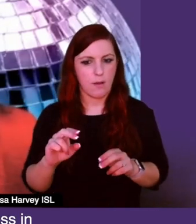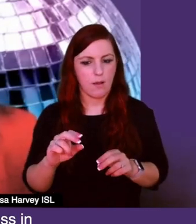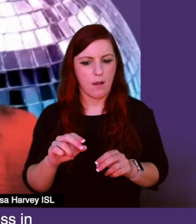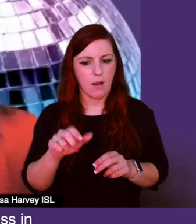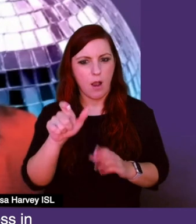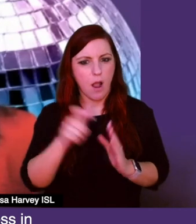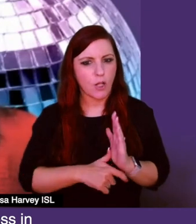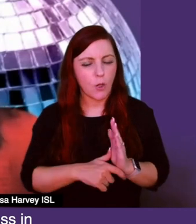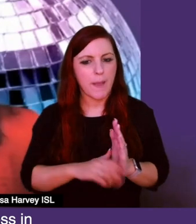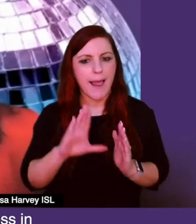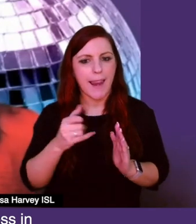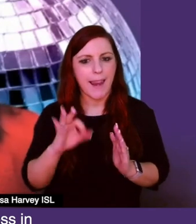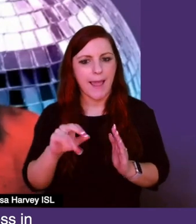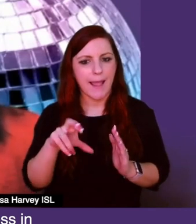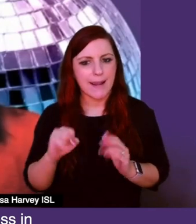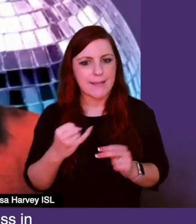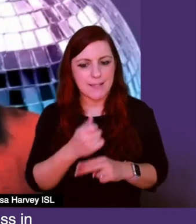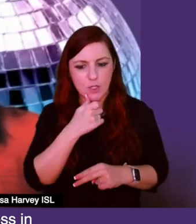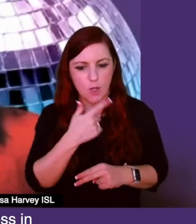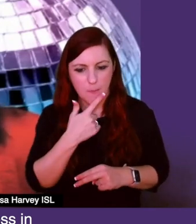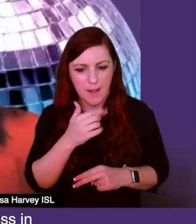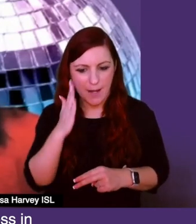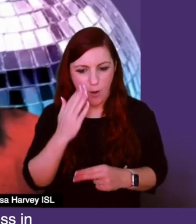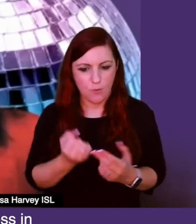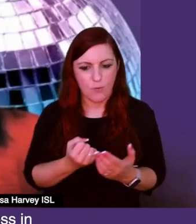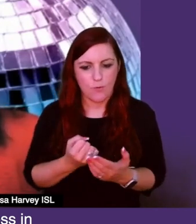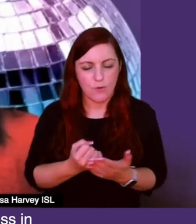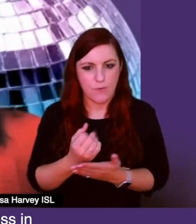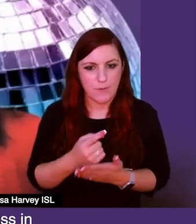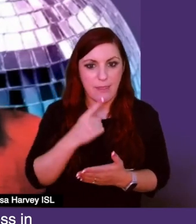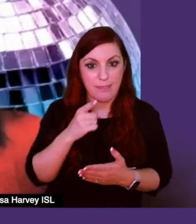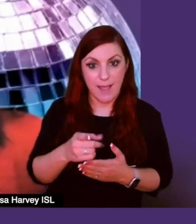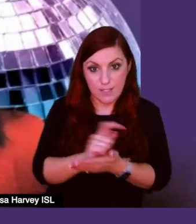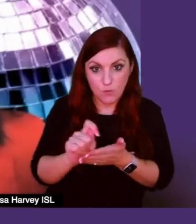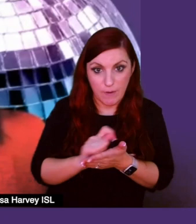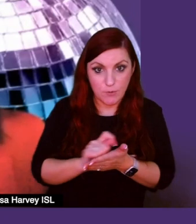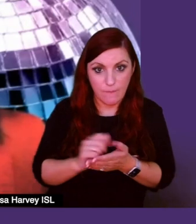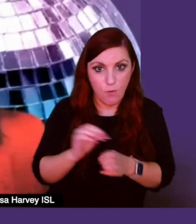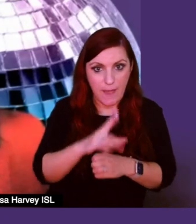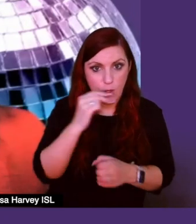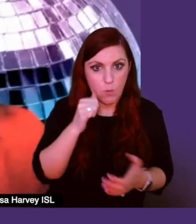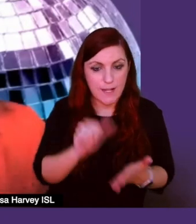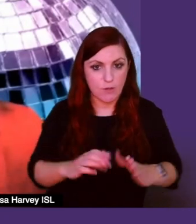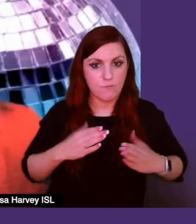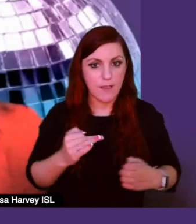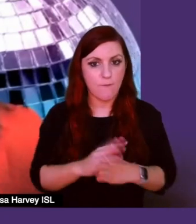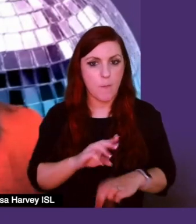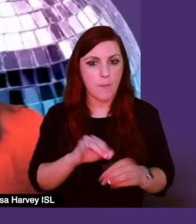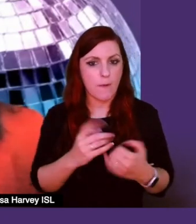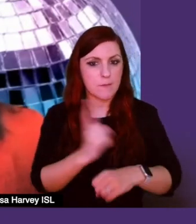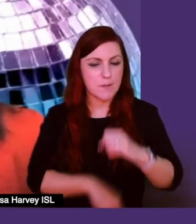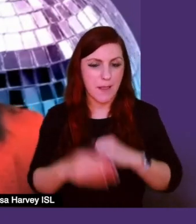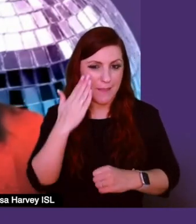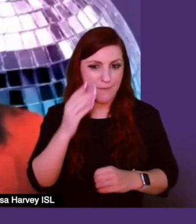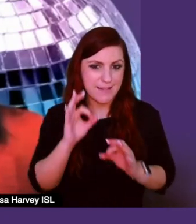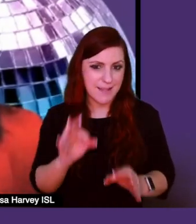at Legless in Dublin, and your subscription is actually free to disabled people, which I think is fantastic. So thank you